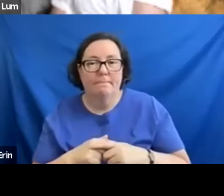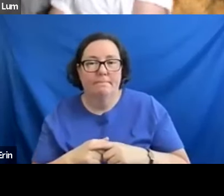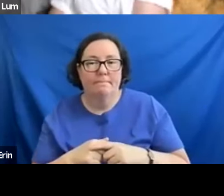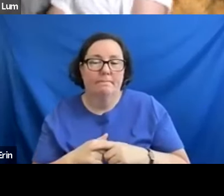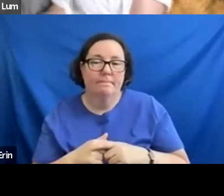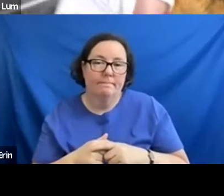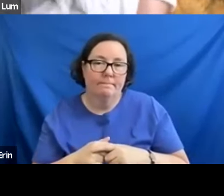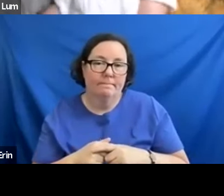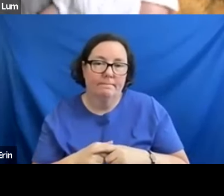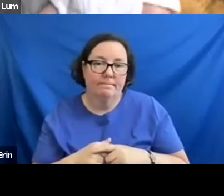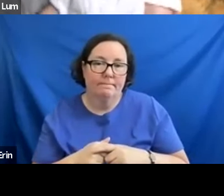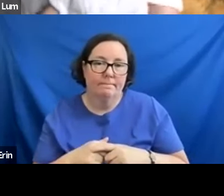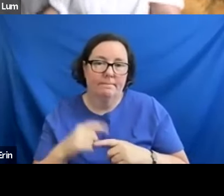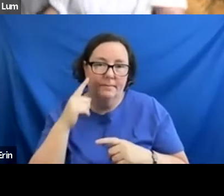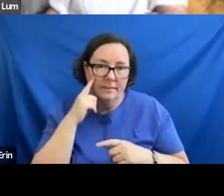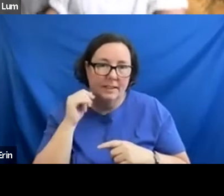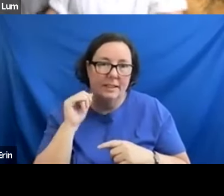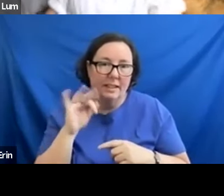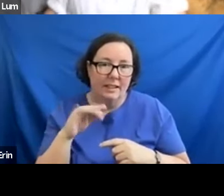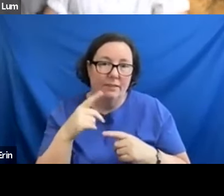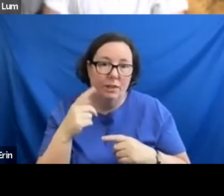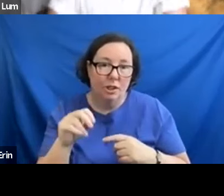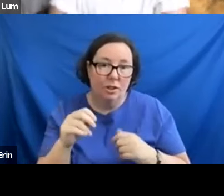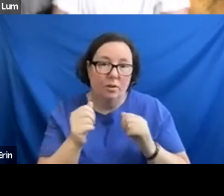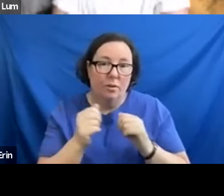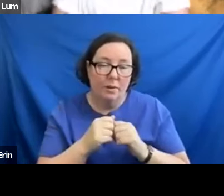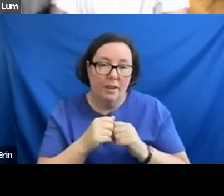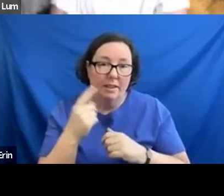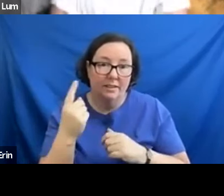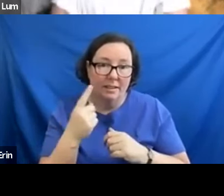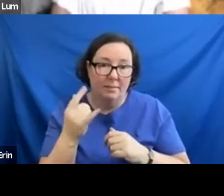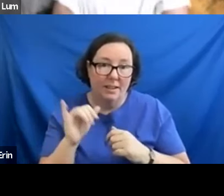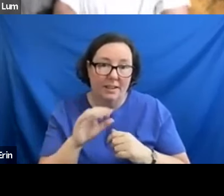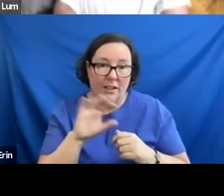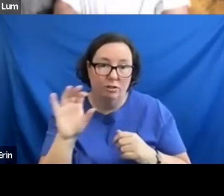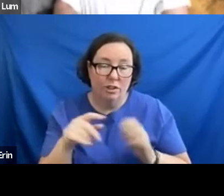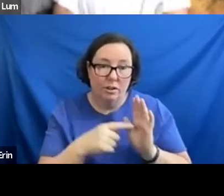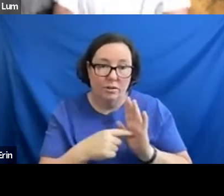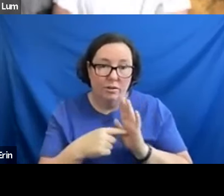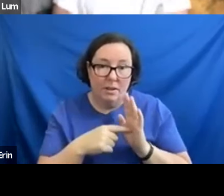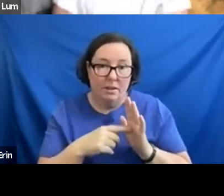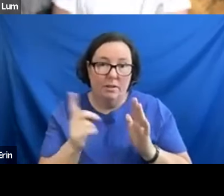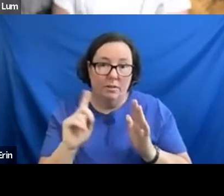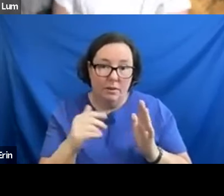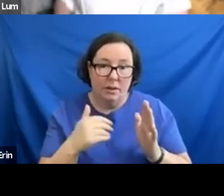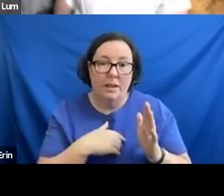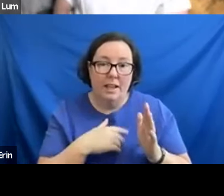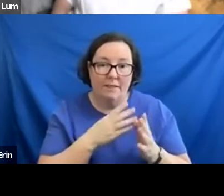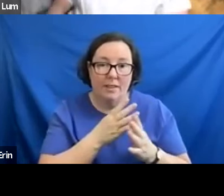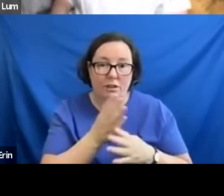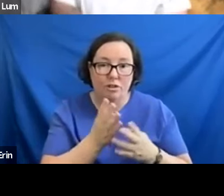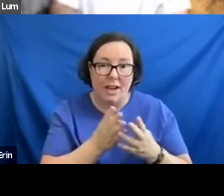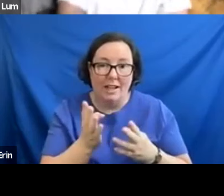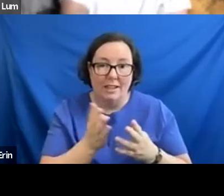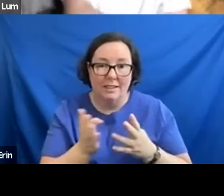I think if we go with something like the Chicago model, wherein we have the tracks and